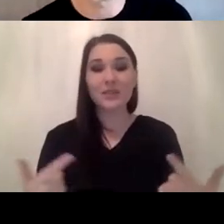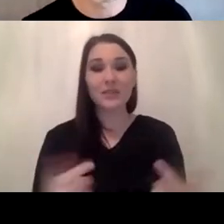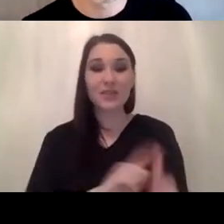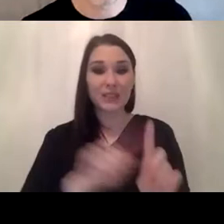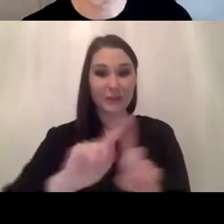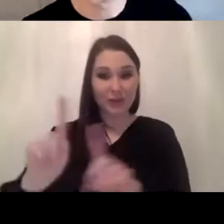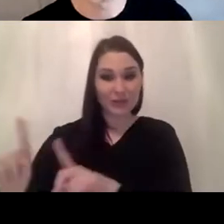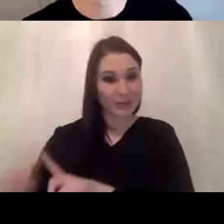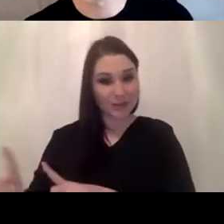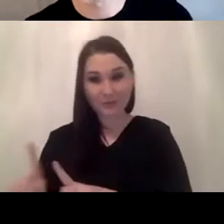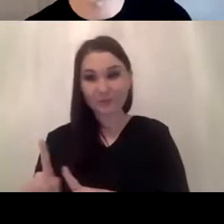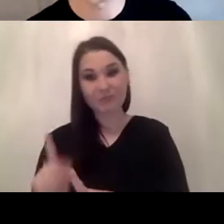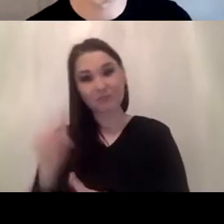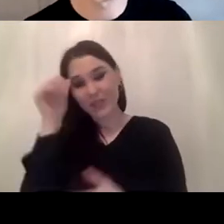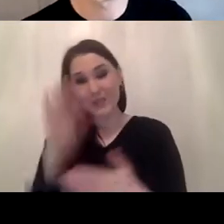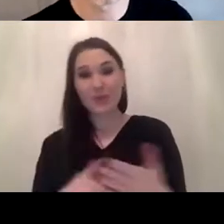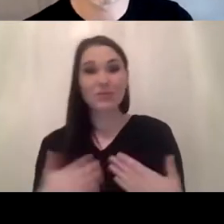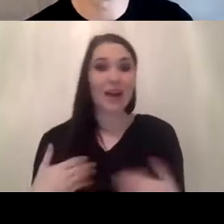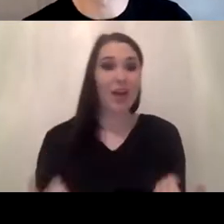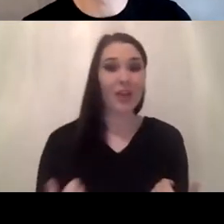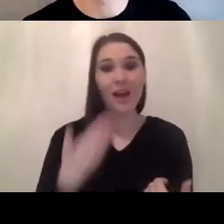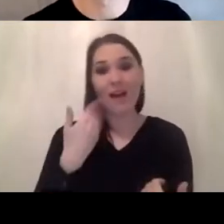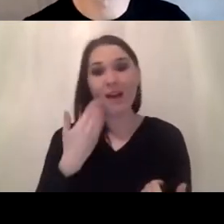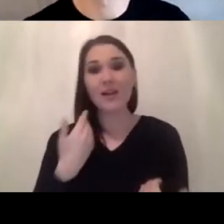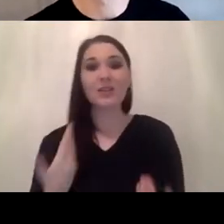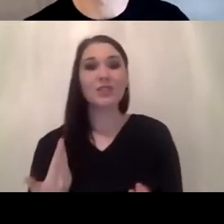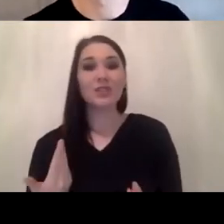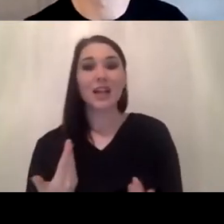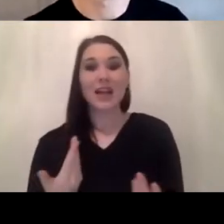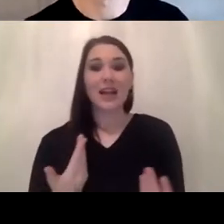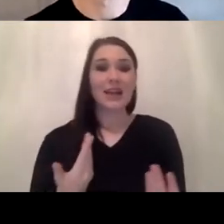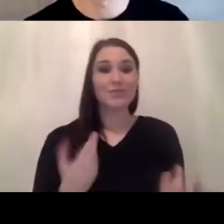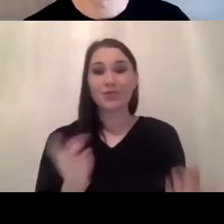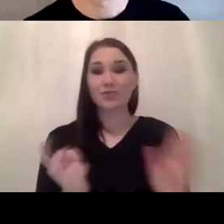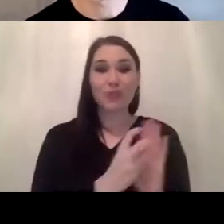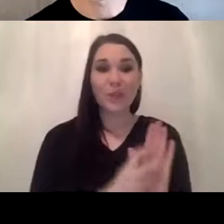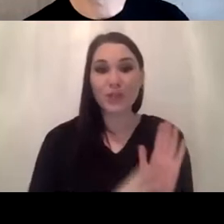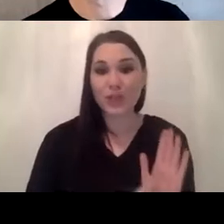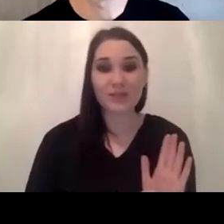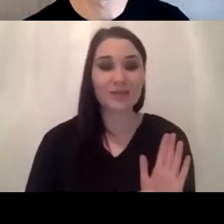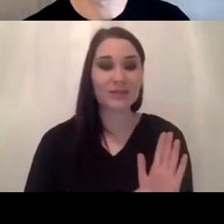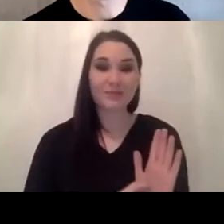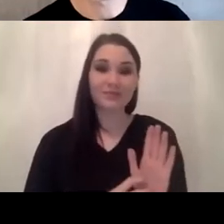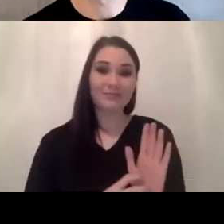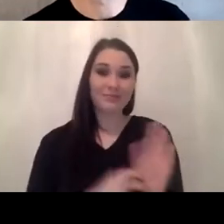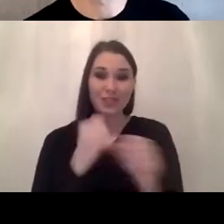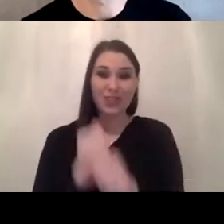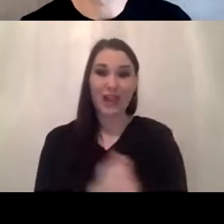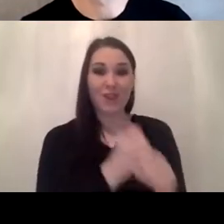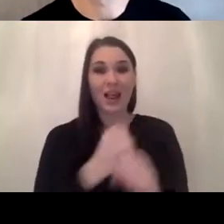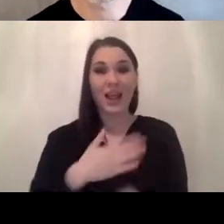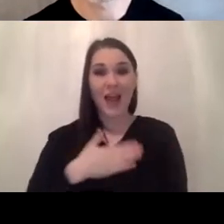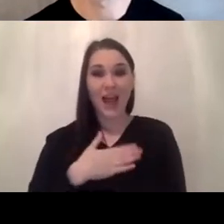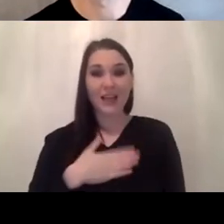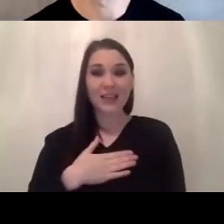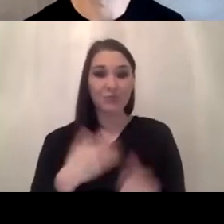B2C within healthcare. Recently, a lot of focus on subscription services, and generally like to be involved with products